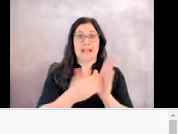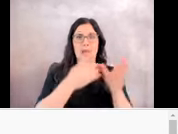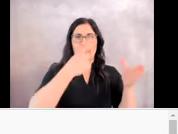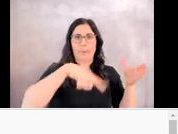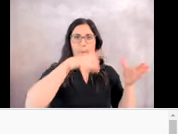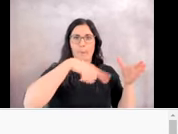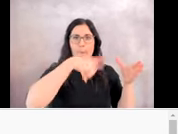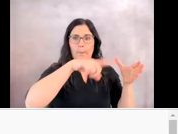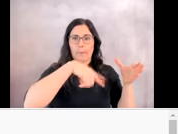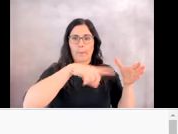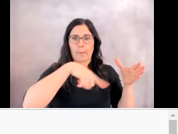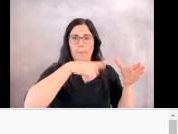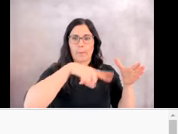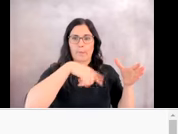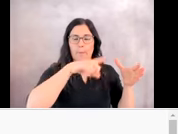Hey, Martha.